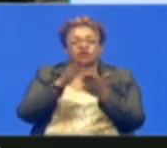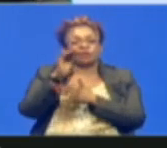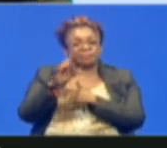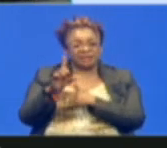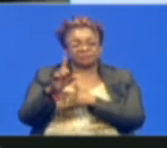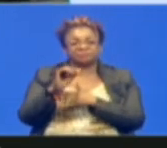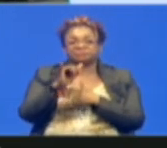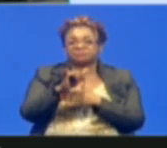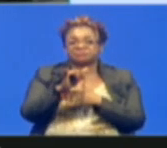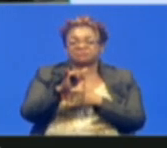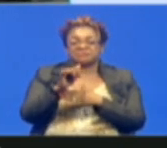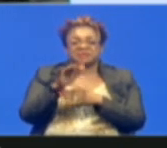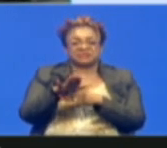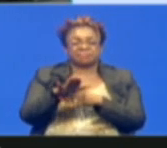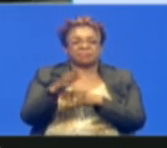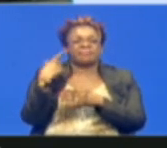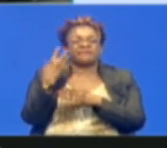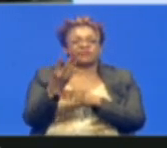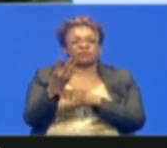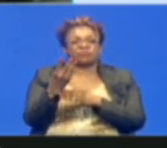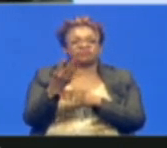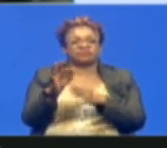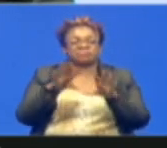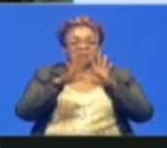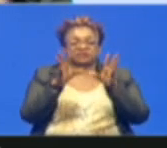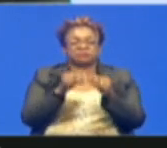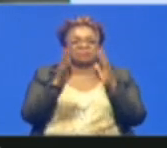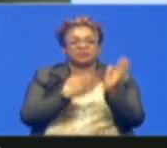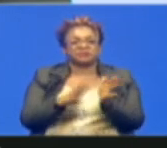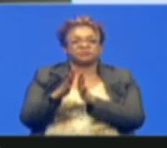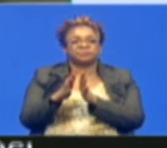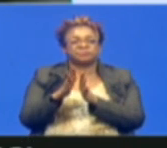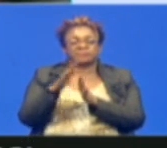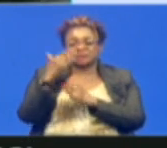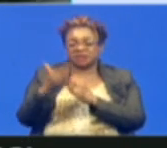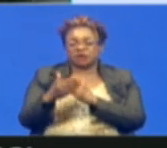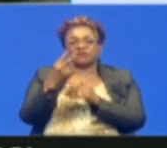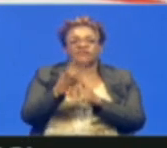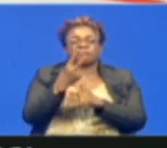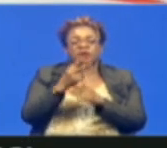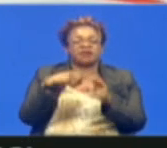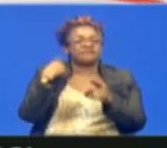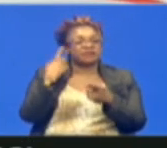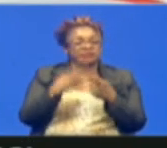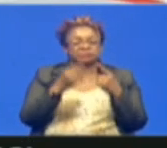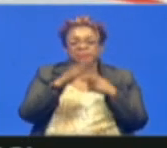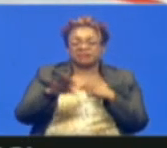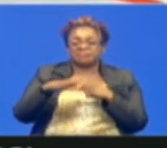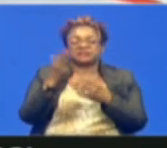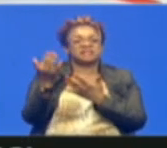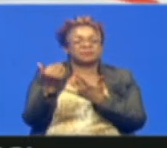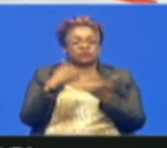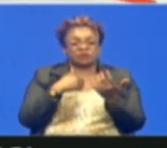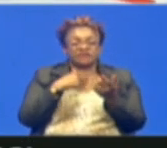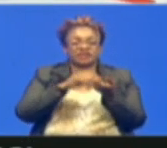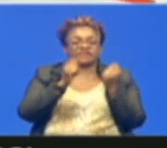the step number four for the budget preparation, rather, and that is, by the end of February each year, the Parliament is expected to have